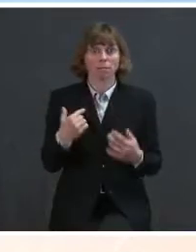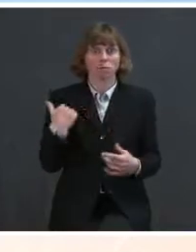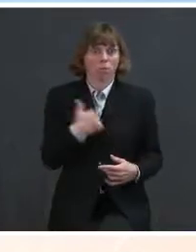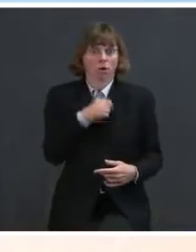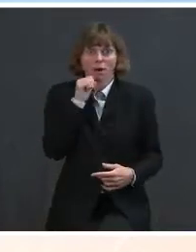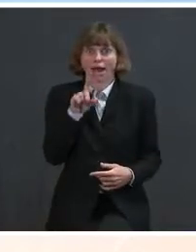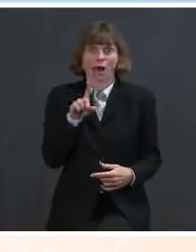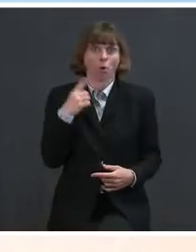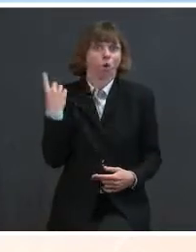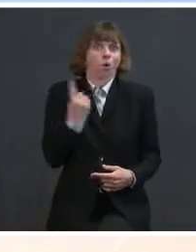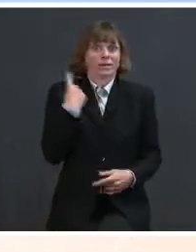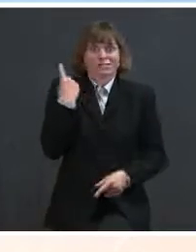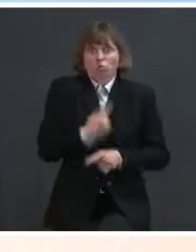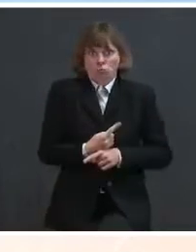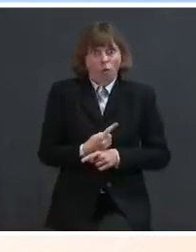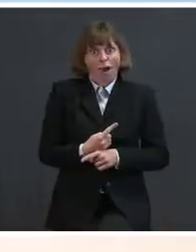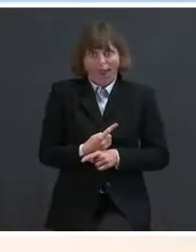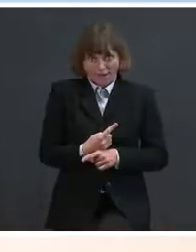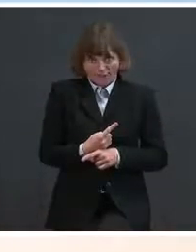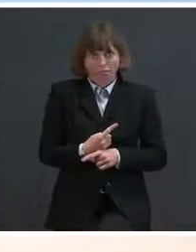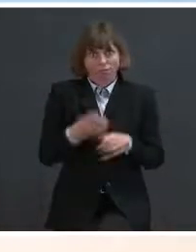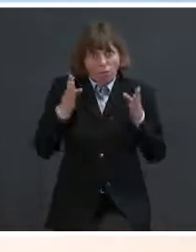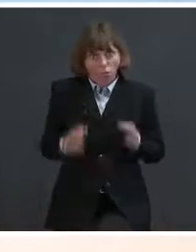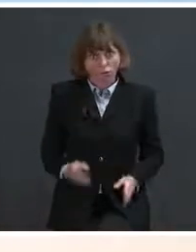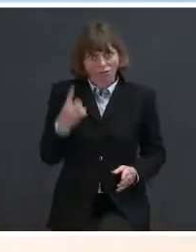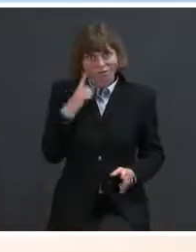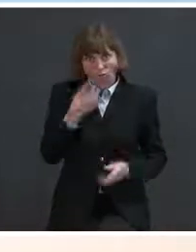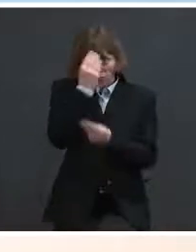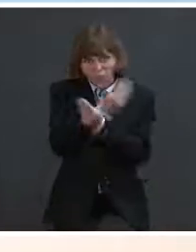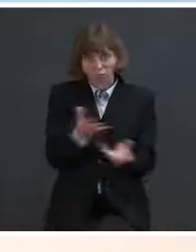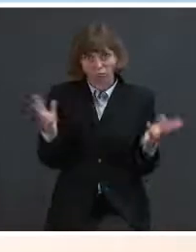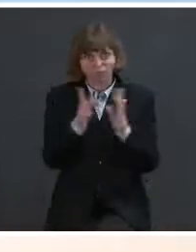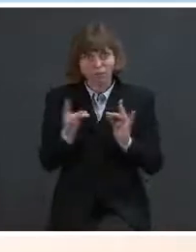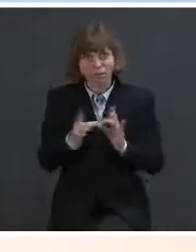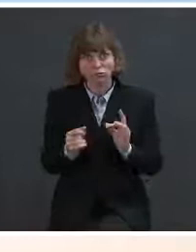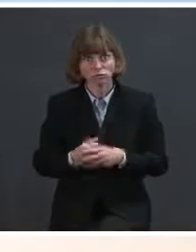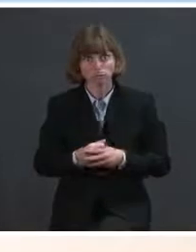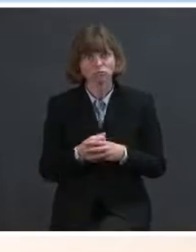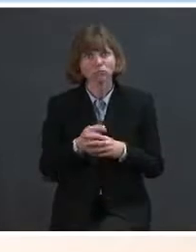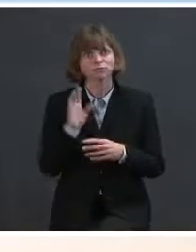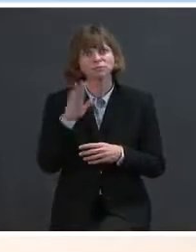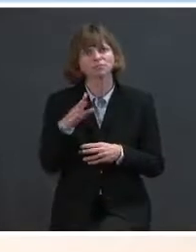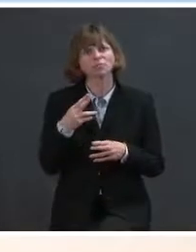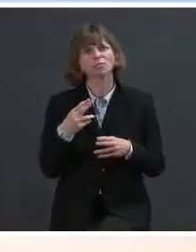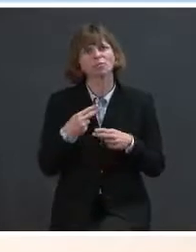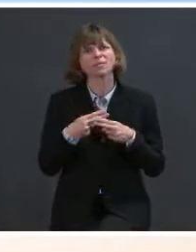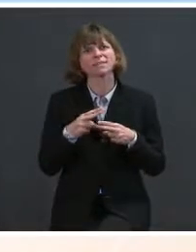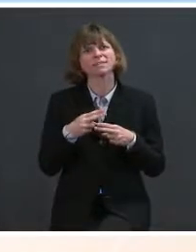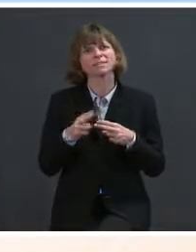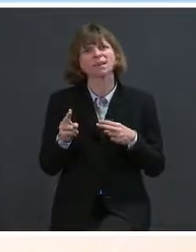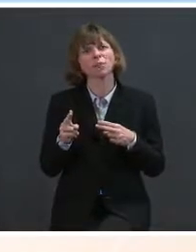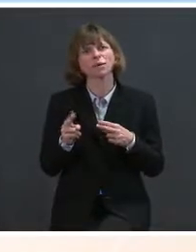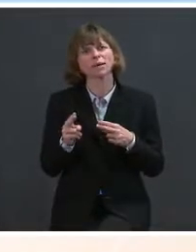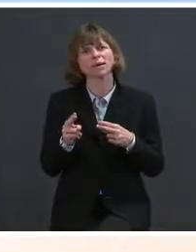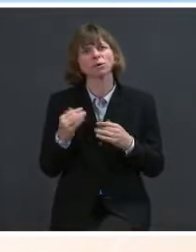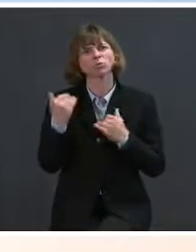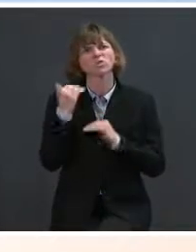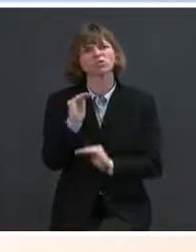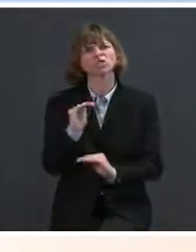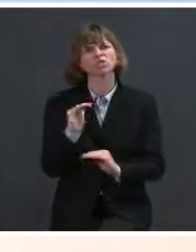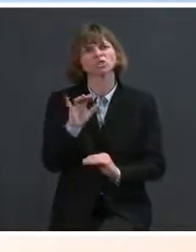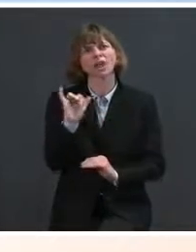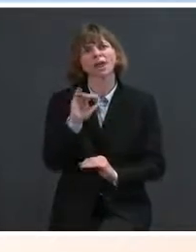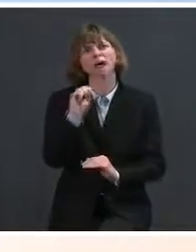right face for that message. Lastly, I just wanted to ask you, how is temporarily tightening war power restrictions in places like